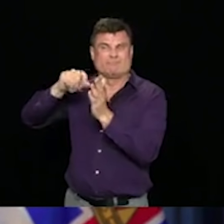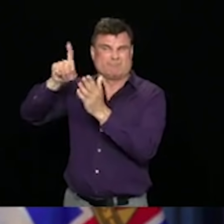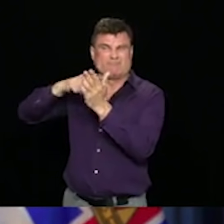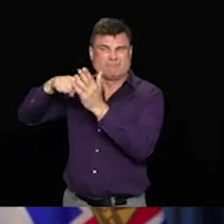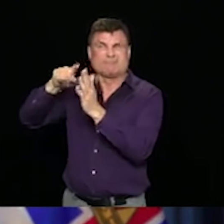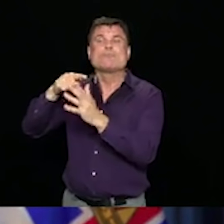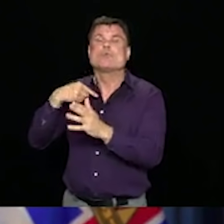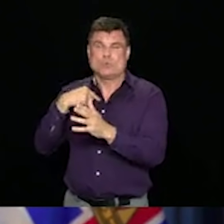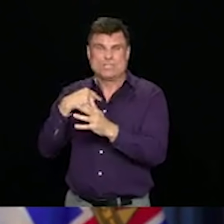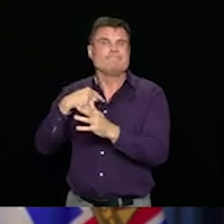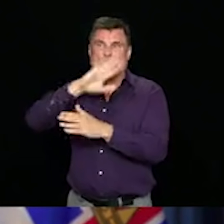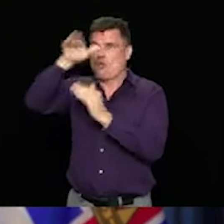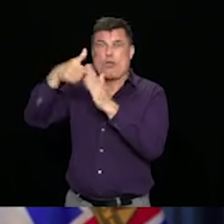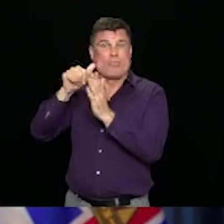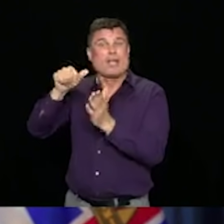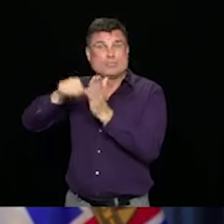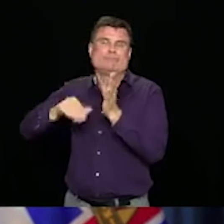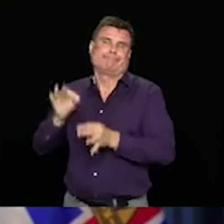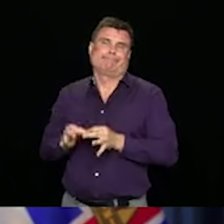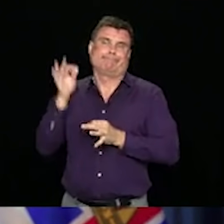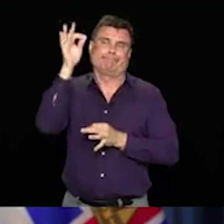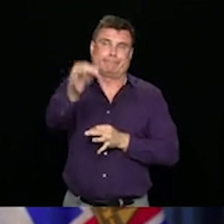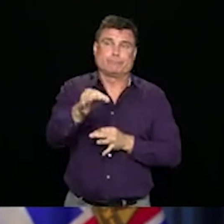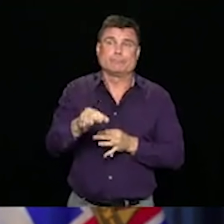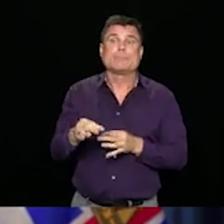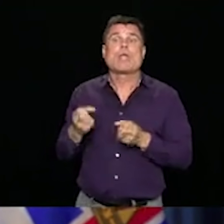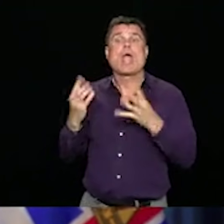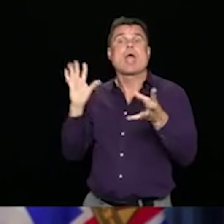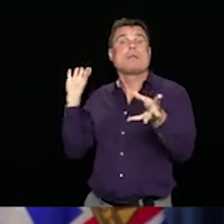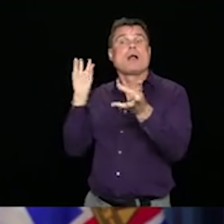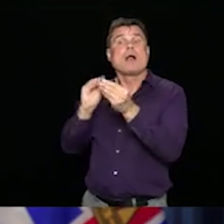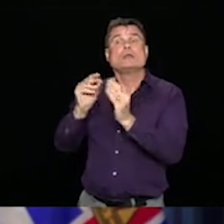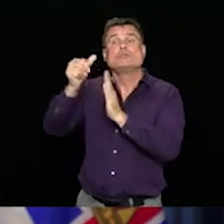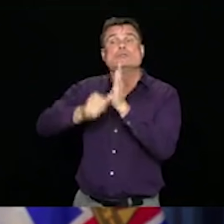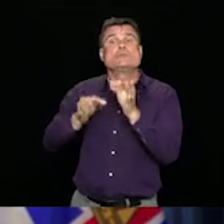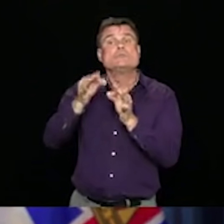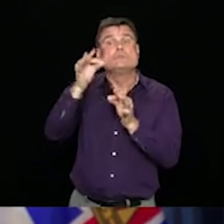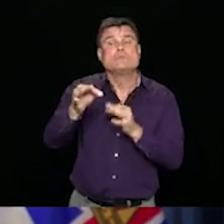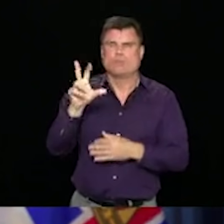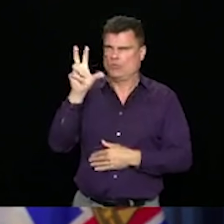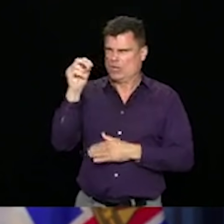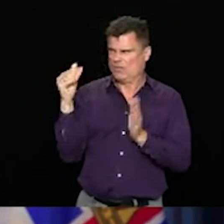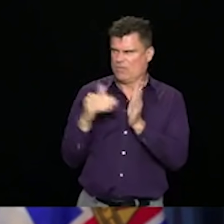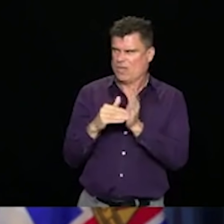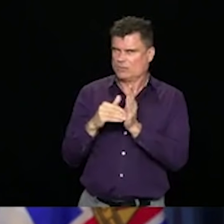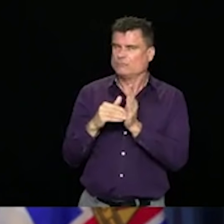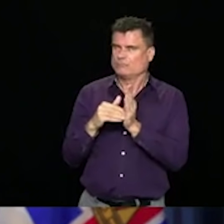of surgeries postponed in the 2-month period which followed was approximately 30,000. As you know,